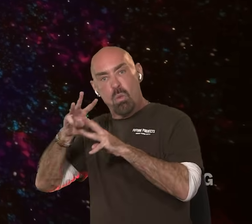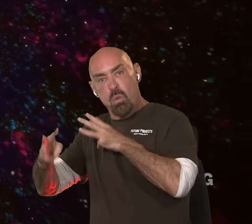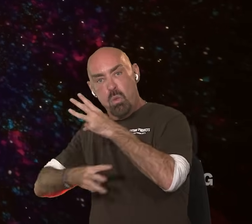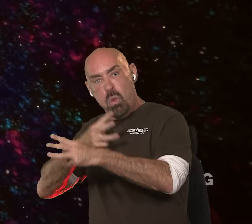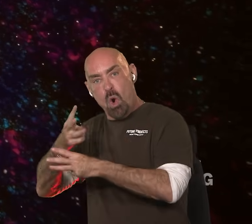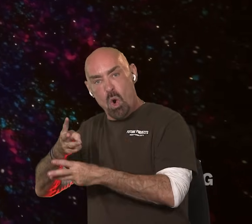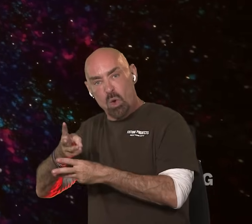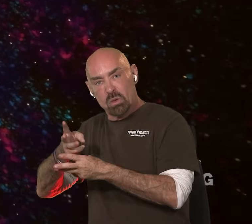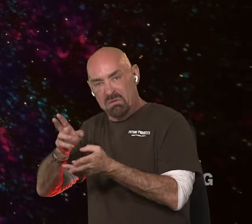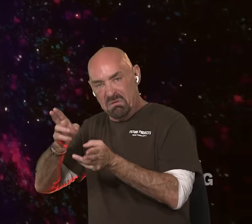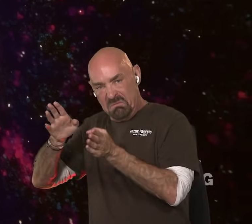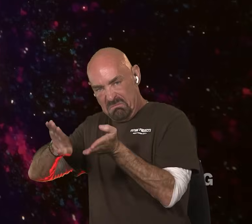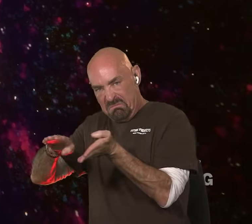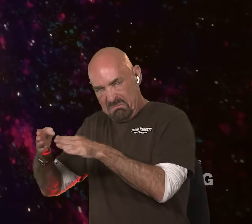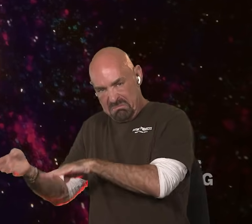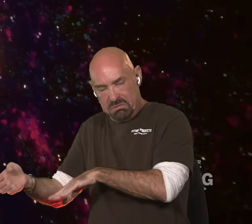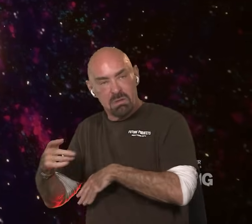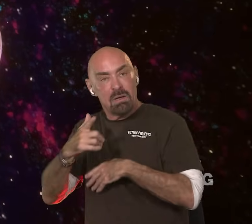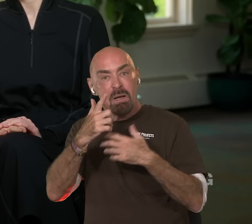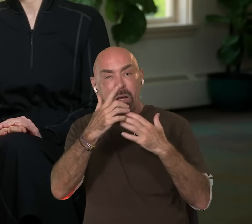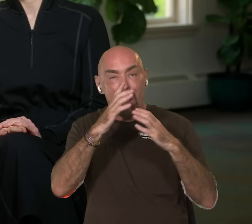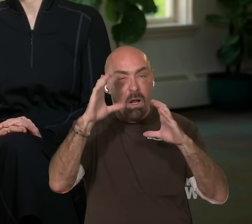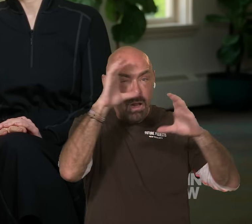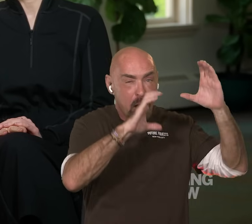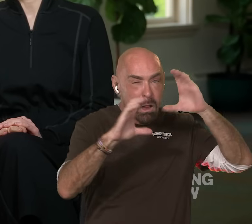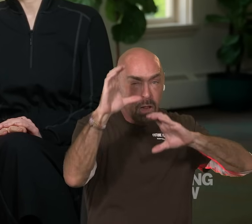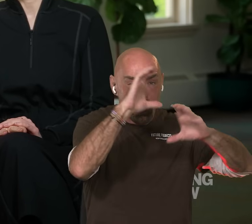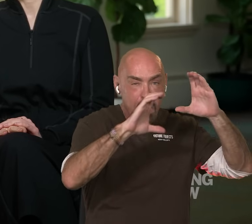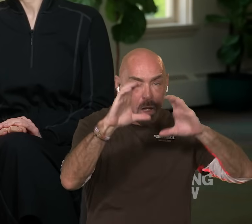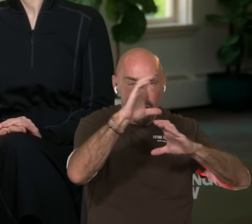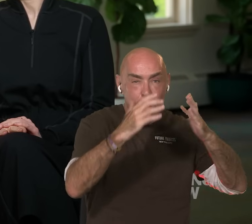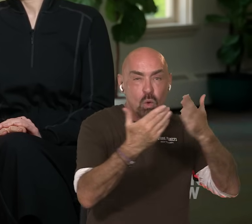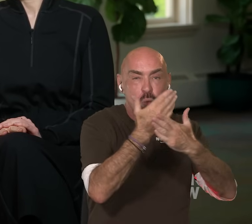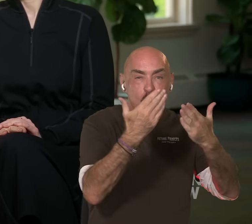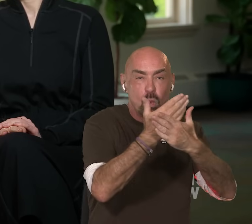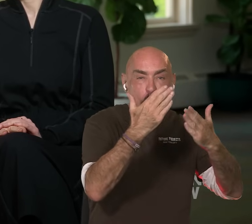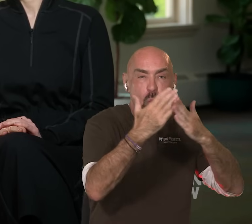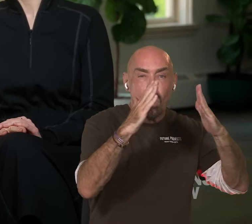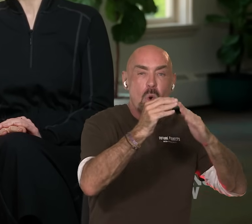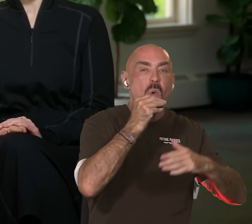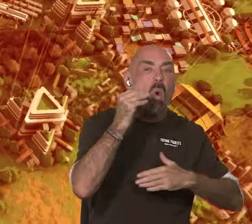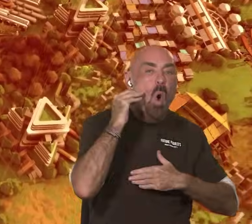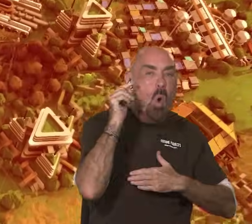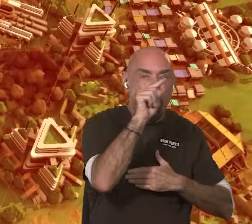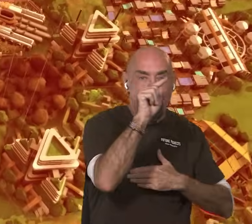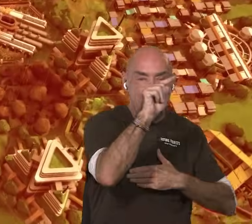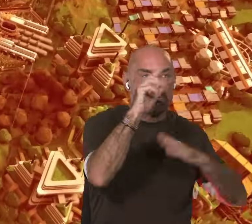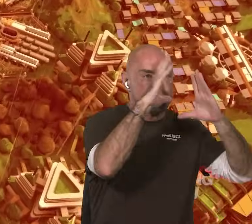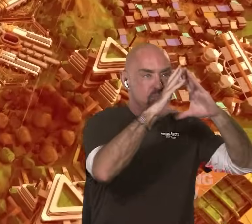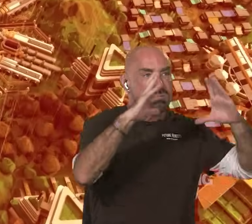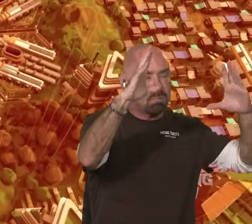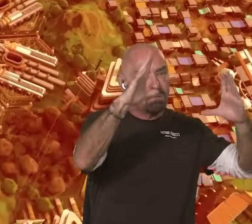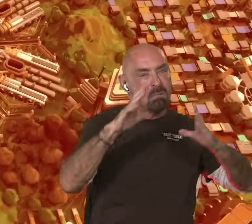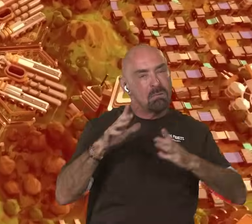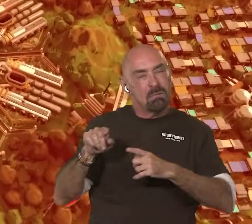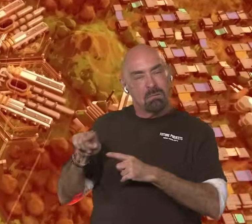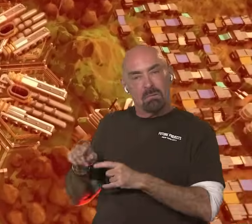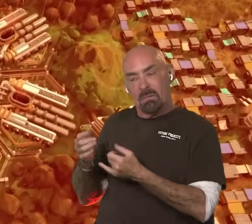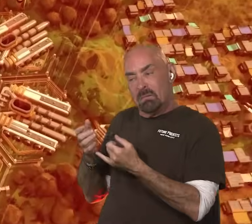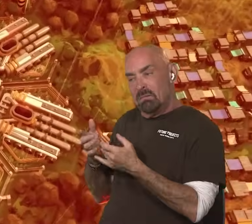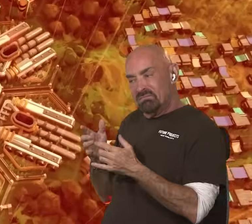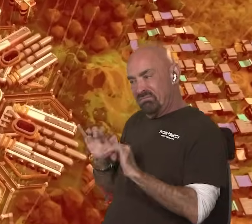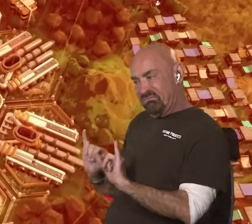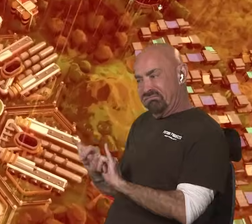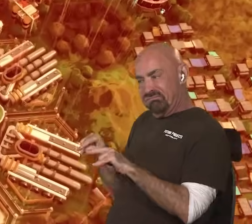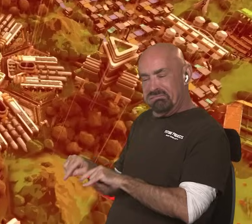behind, attempting to find a new home for humanity. So rather than repeat the failings of Earth in the past, you need to